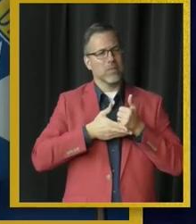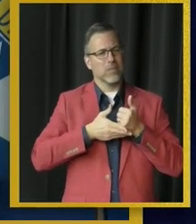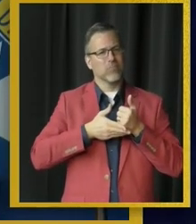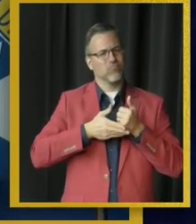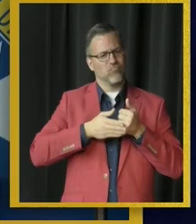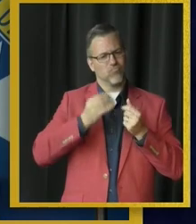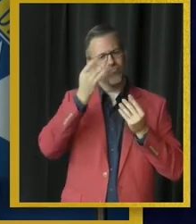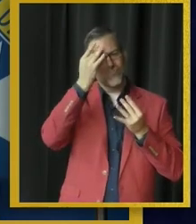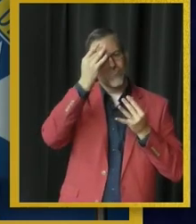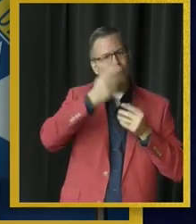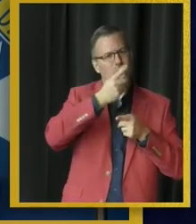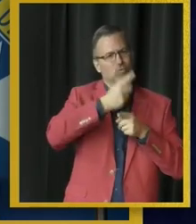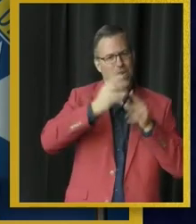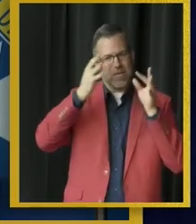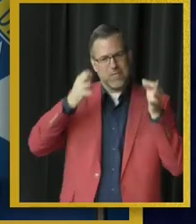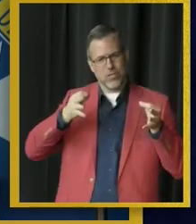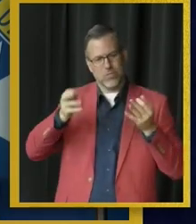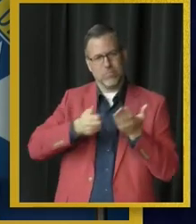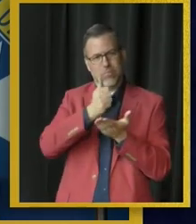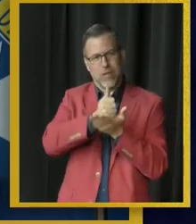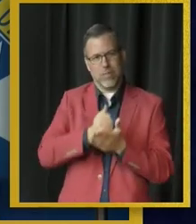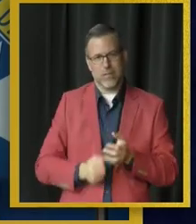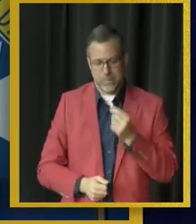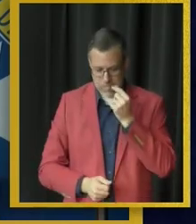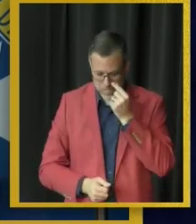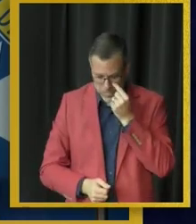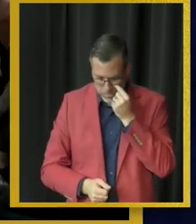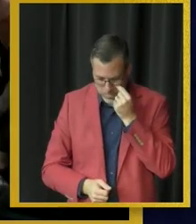decision. Amen.